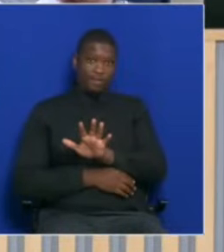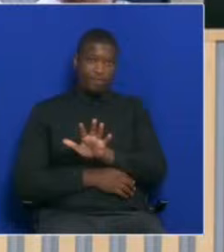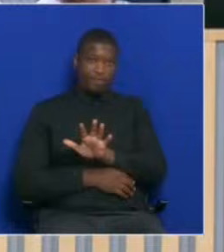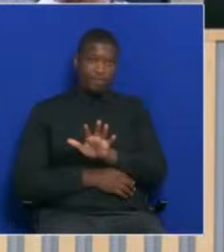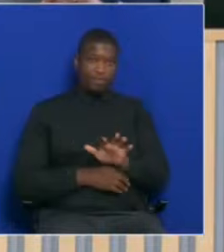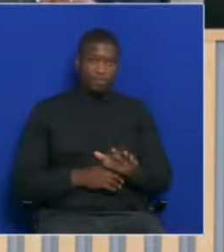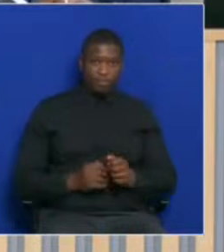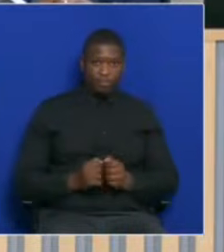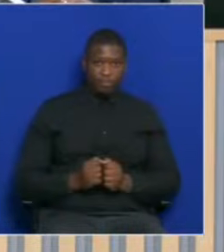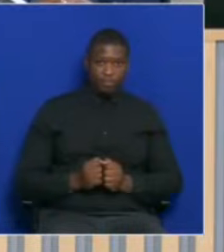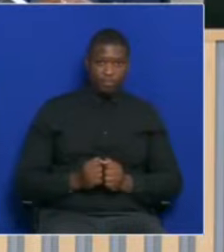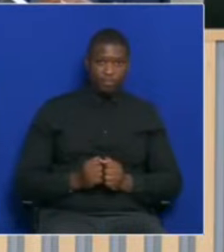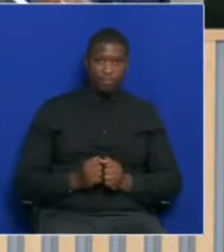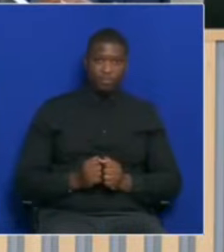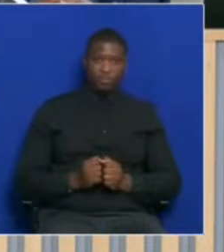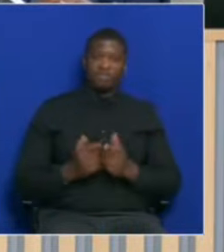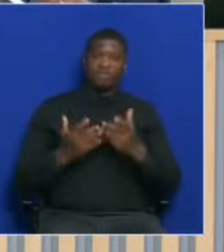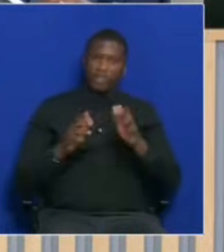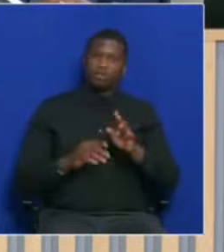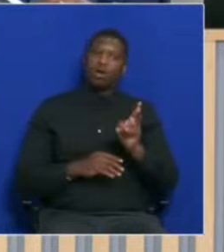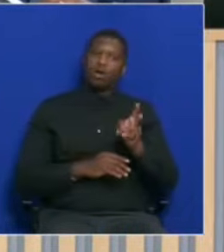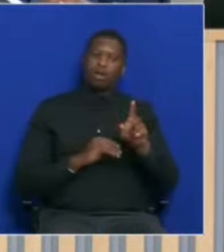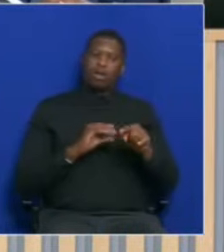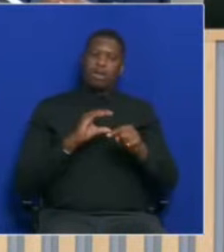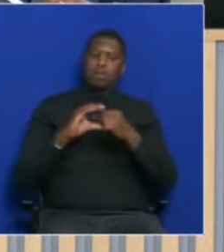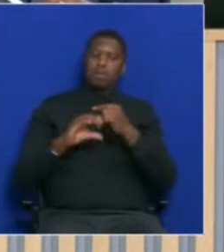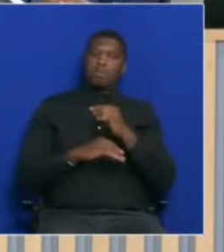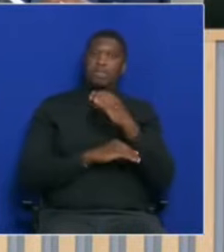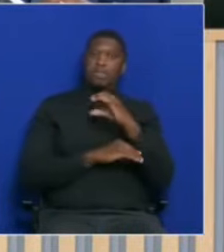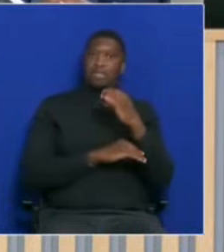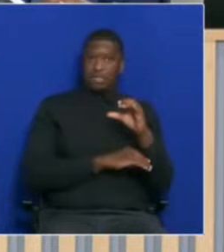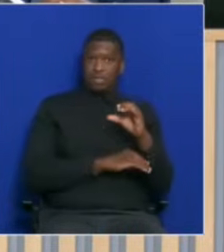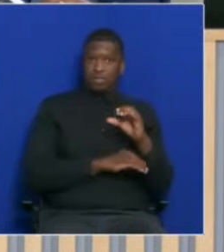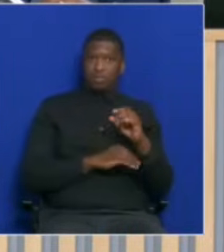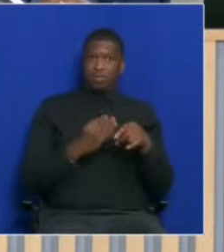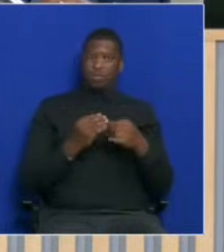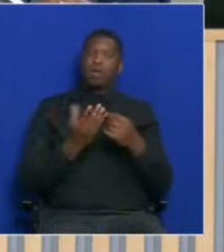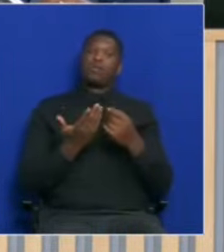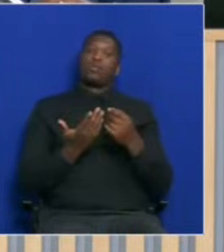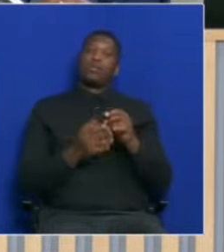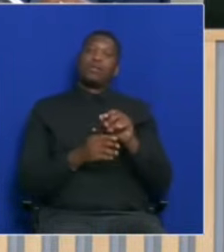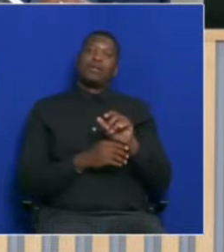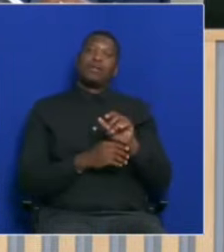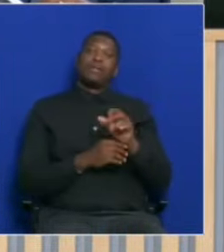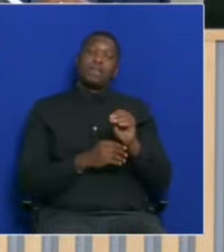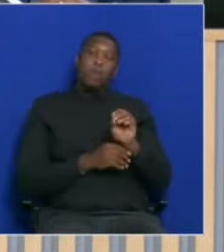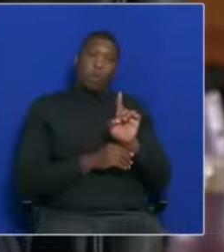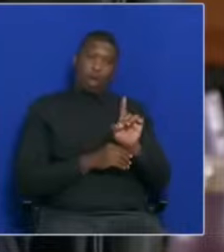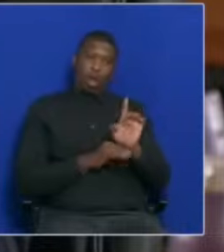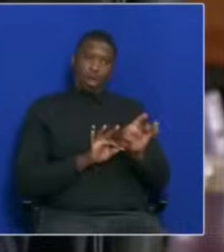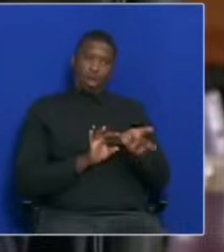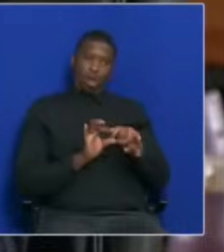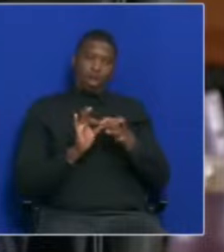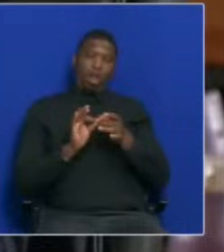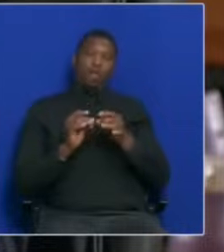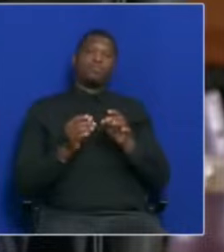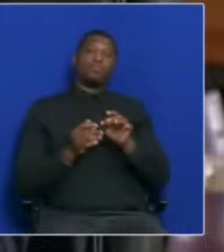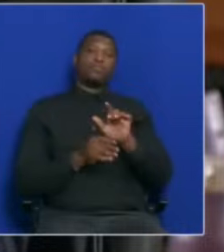you were copied on an email regarding leg 1 of project diversion, which was the Lushaba matter.